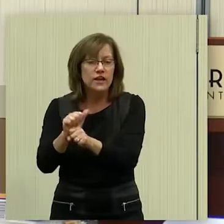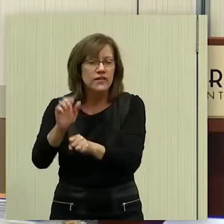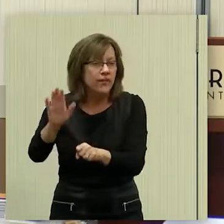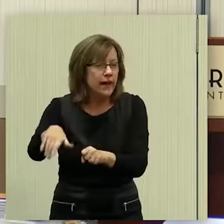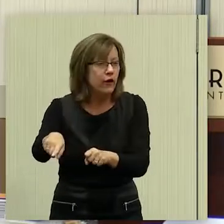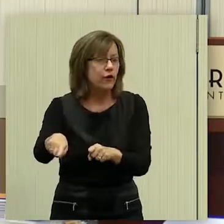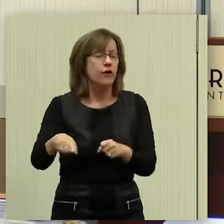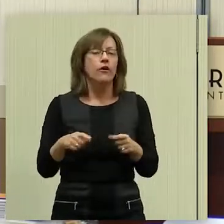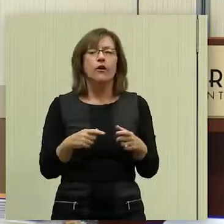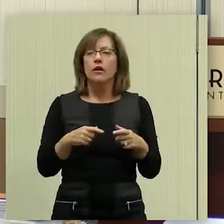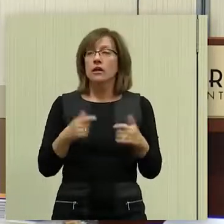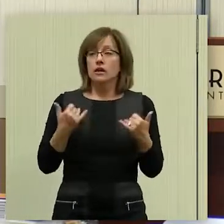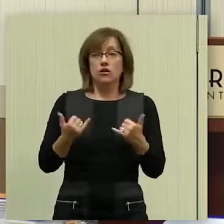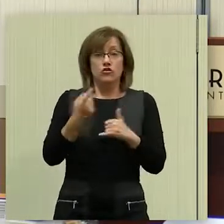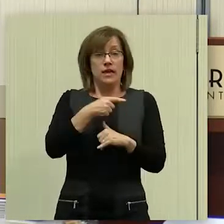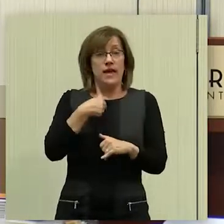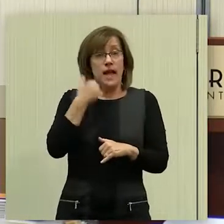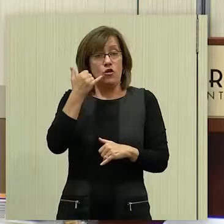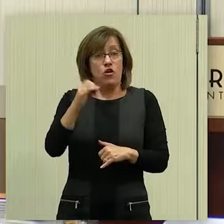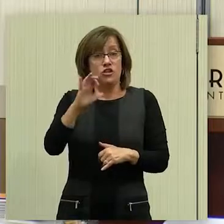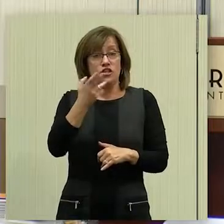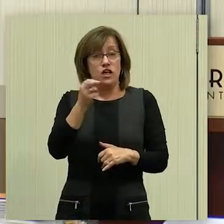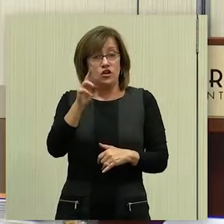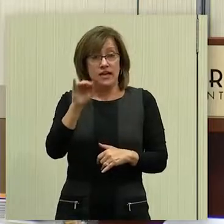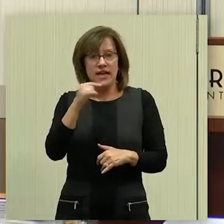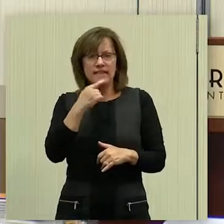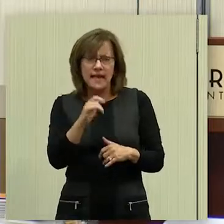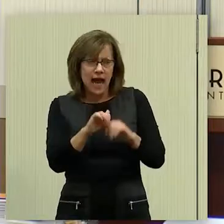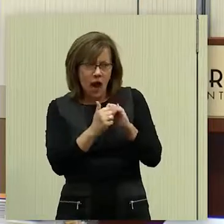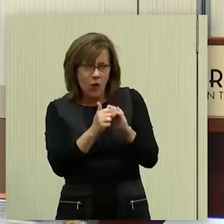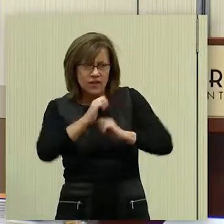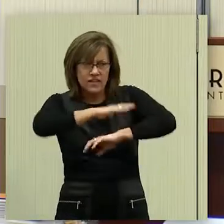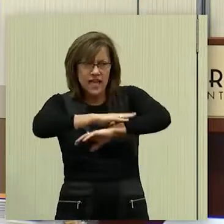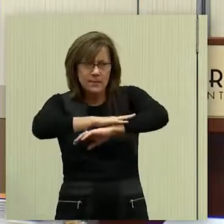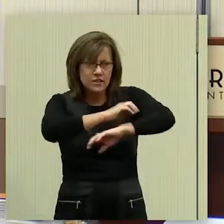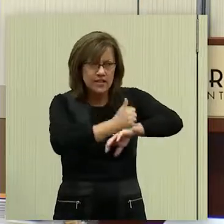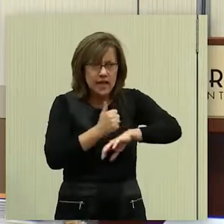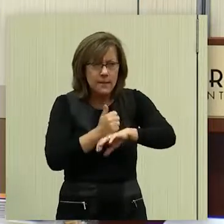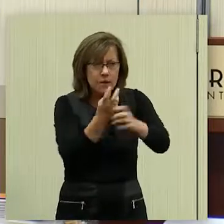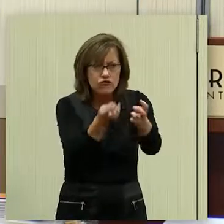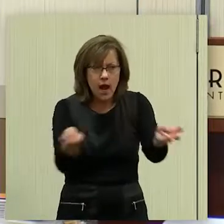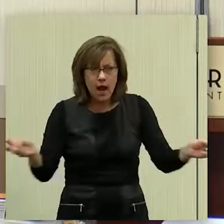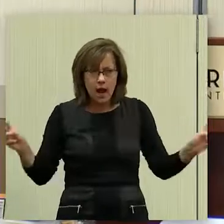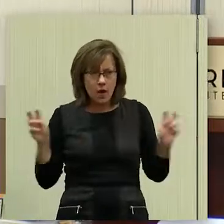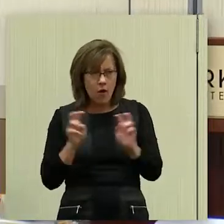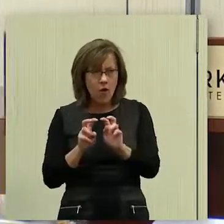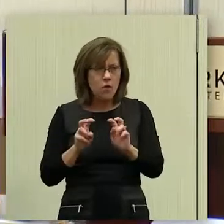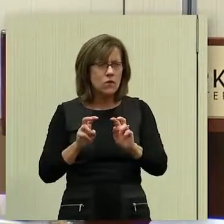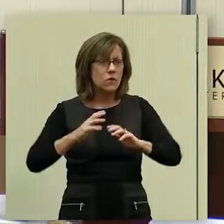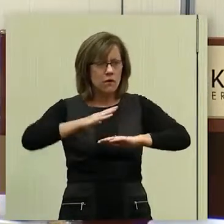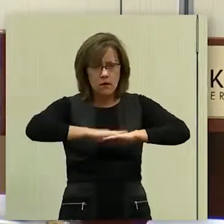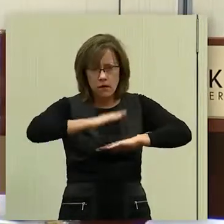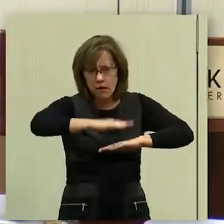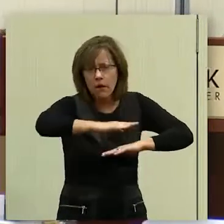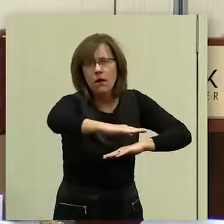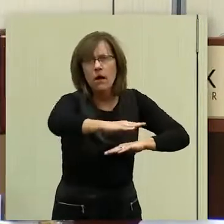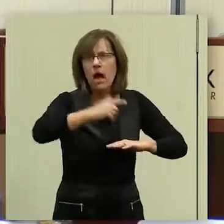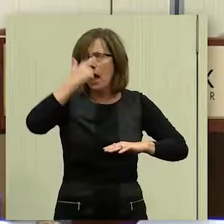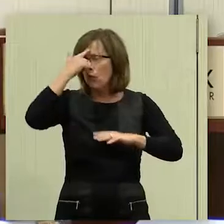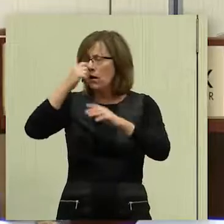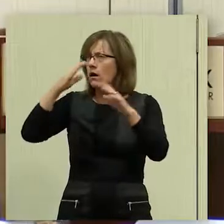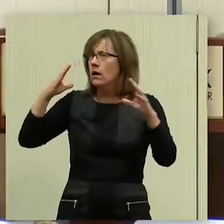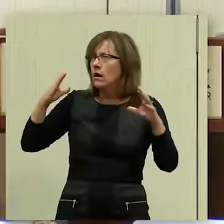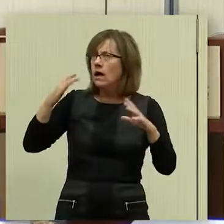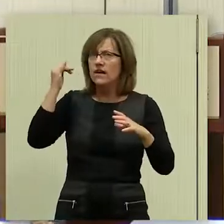when I called Sherry about today, I said, are the tables going to be in the rounds, or how are the tables going to be set up? Because I wanted to know in my head, like if I